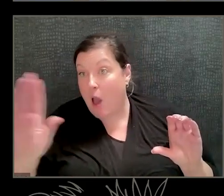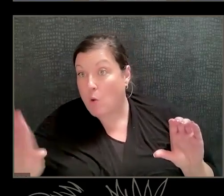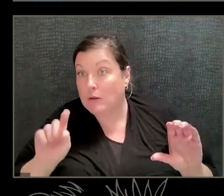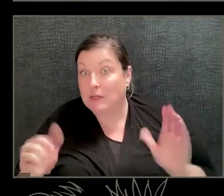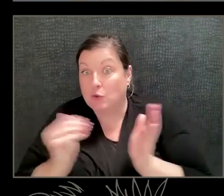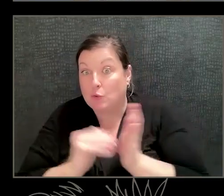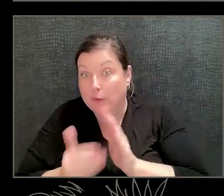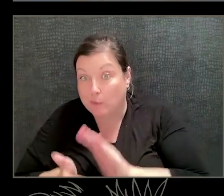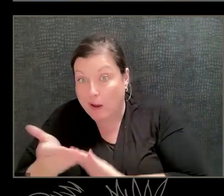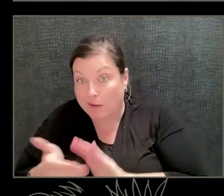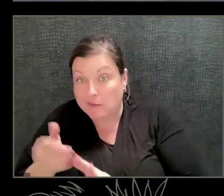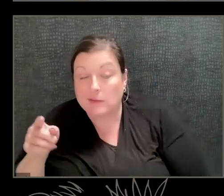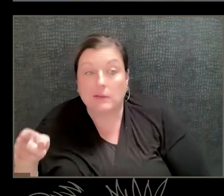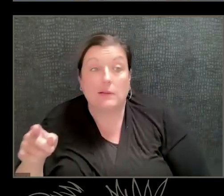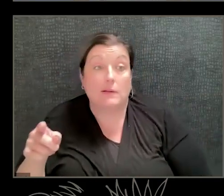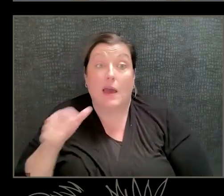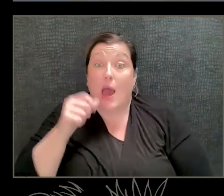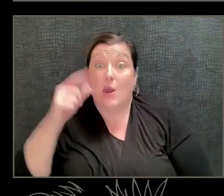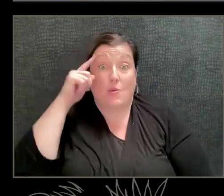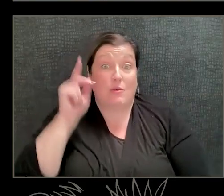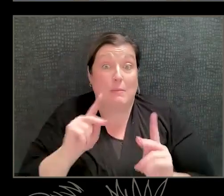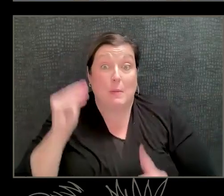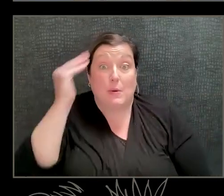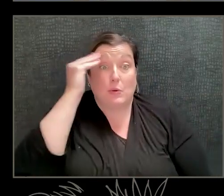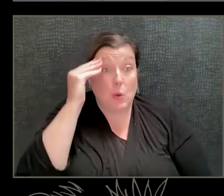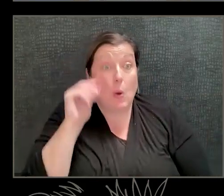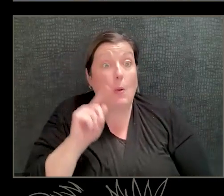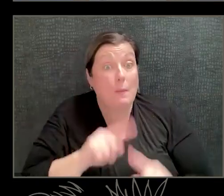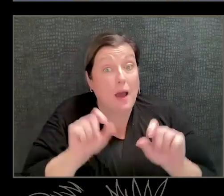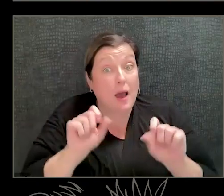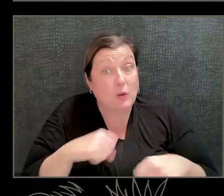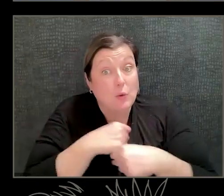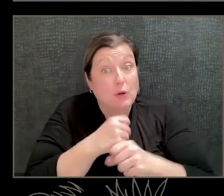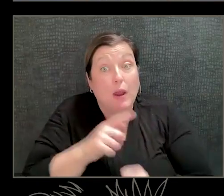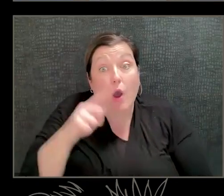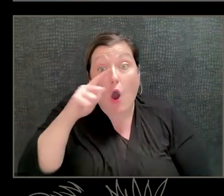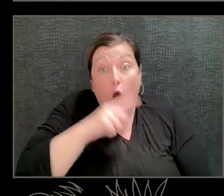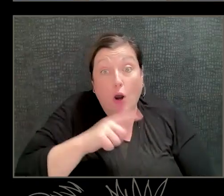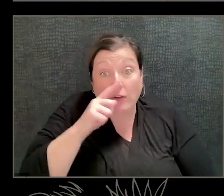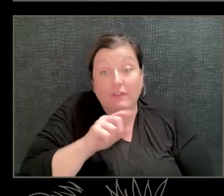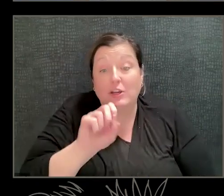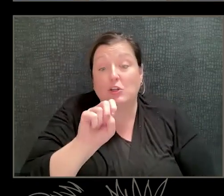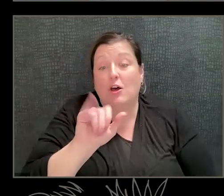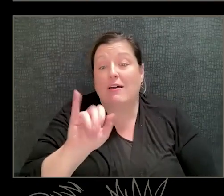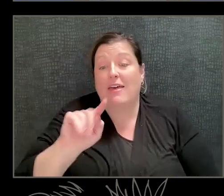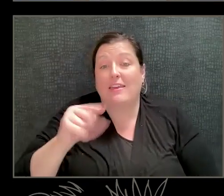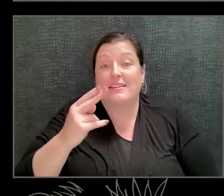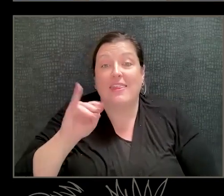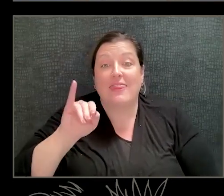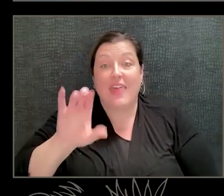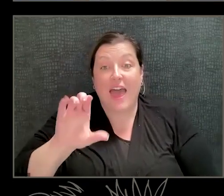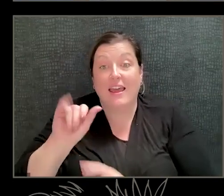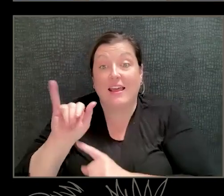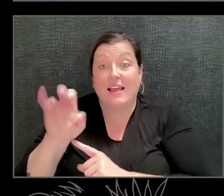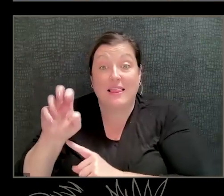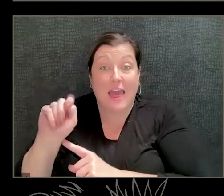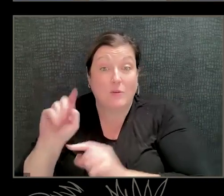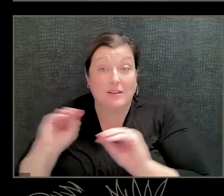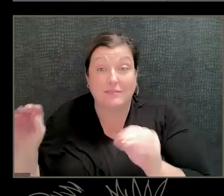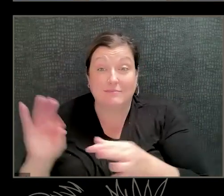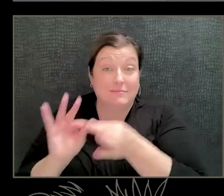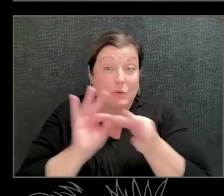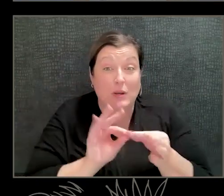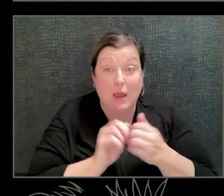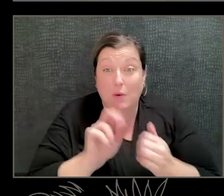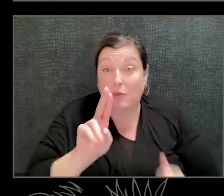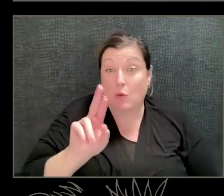And I don't think enough people know about this, but you can actually create artificial synthetic layouts that have nothing to do with your